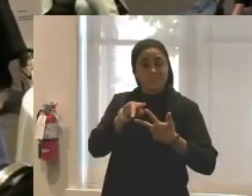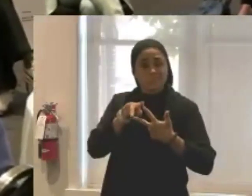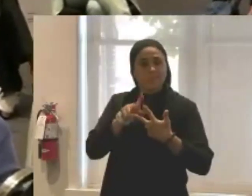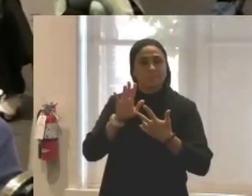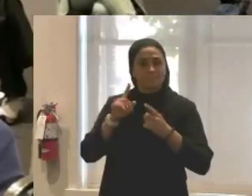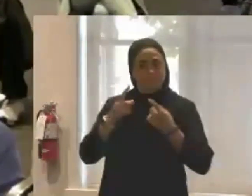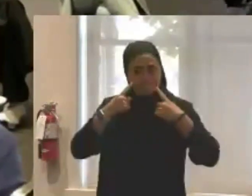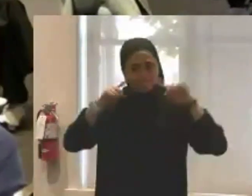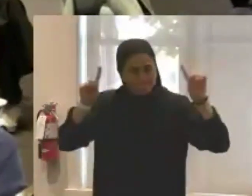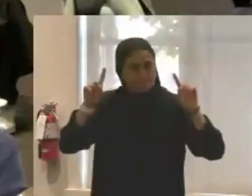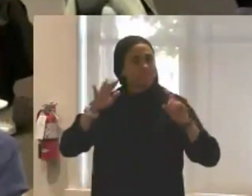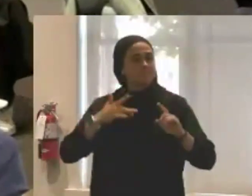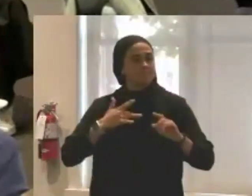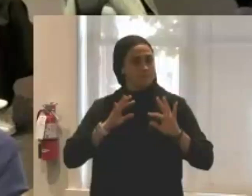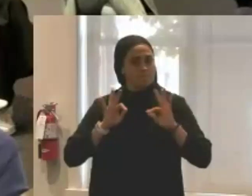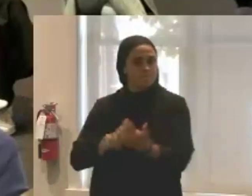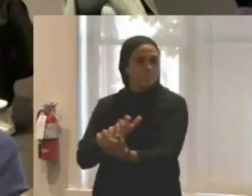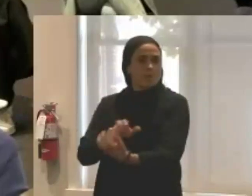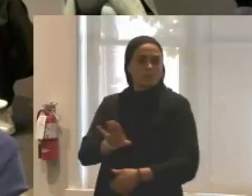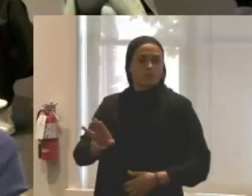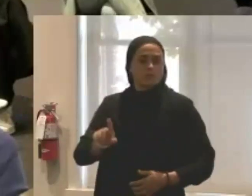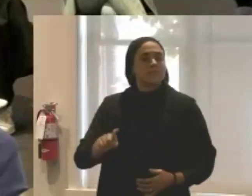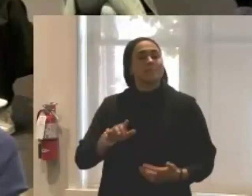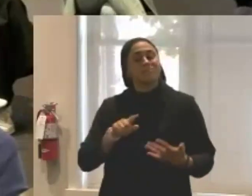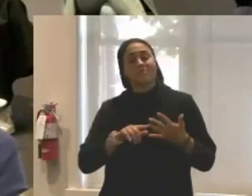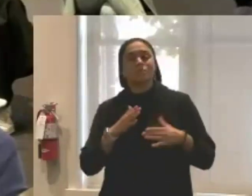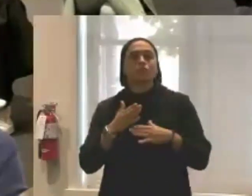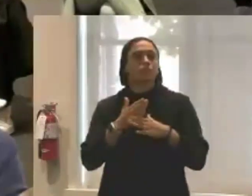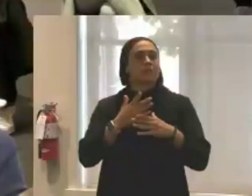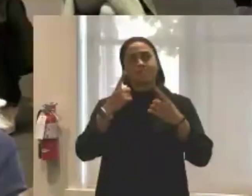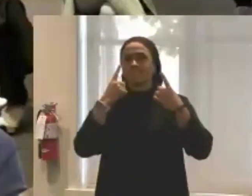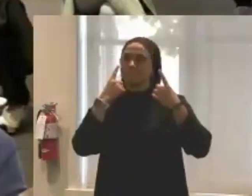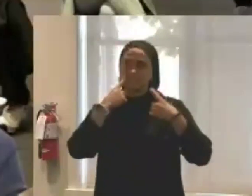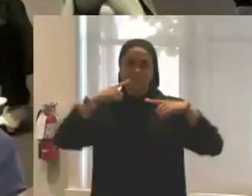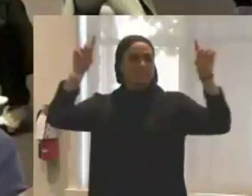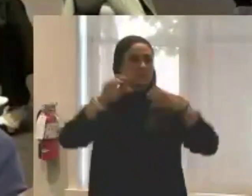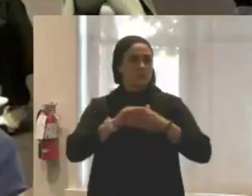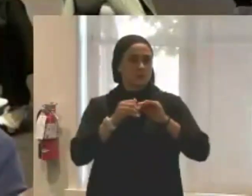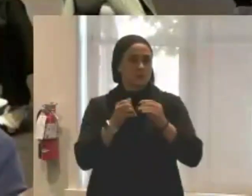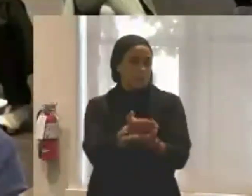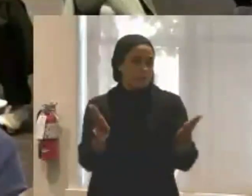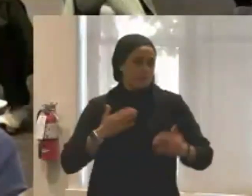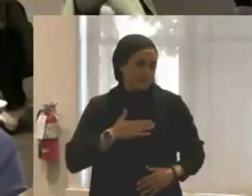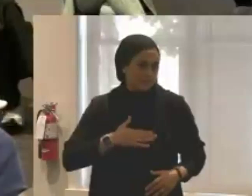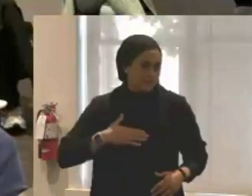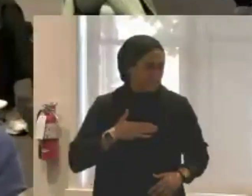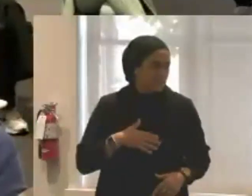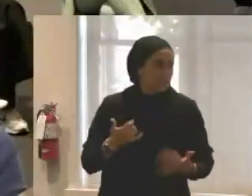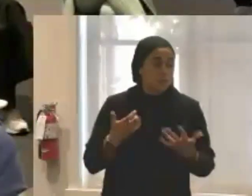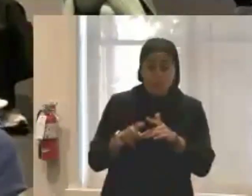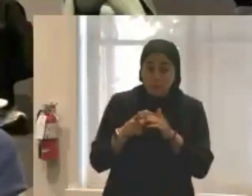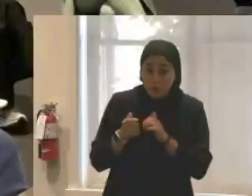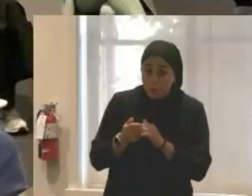needs? Please share one of the success stories with us. And I would like to